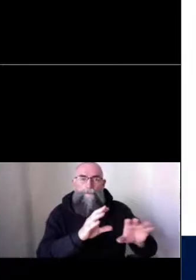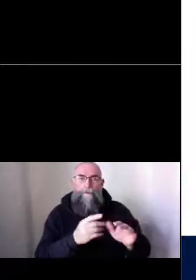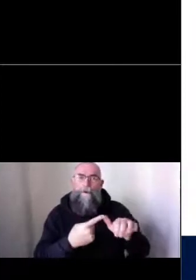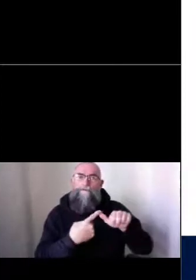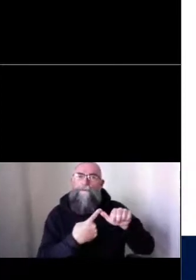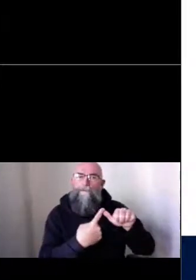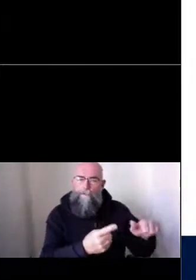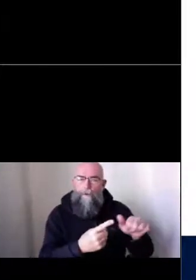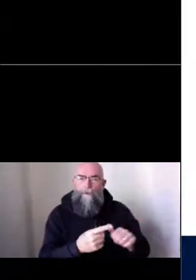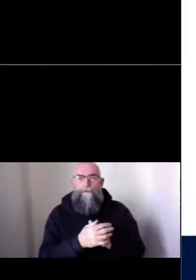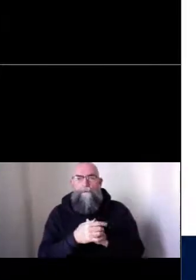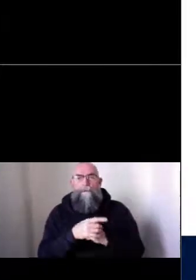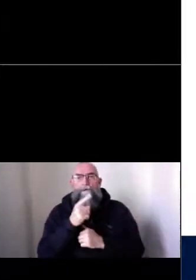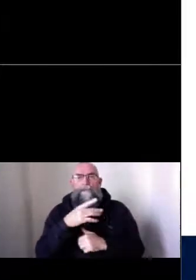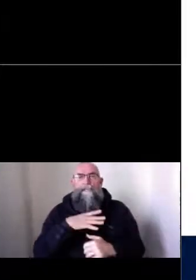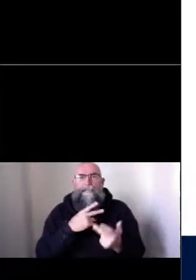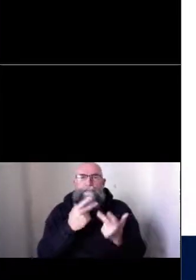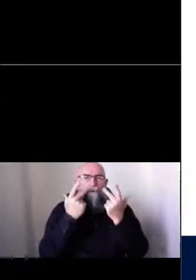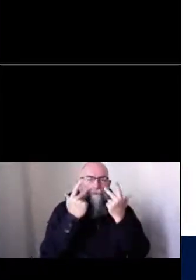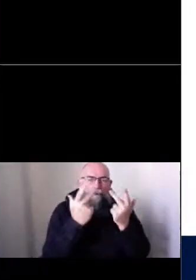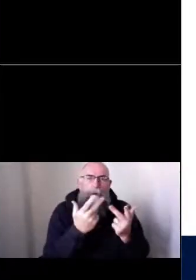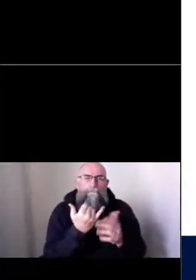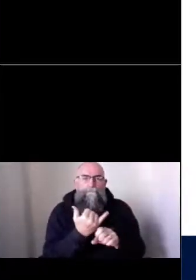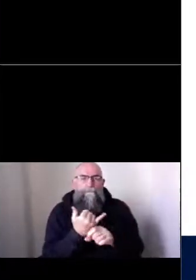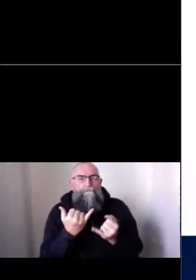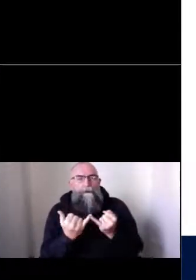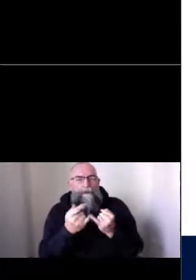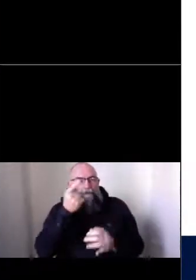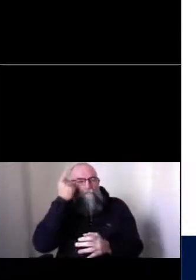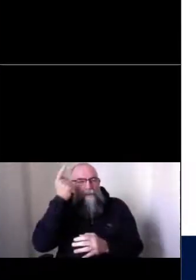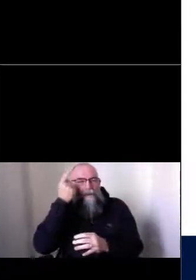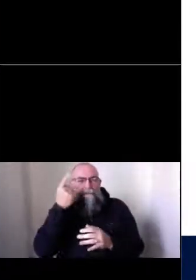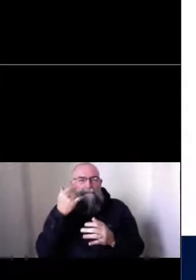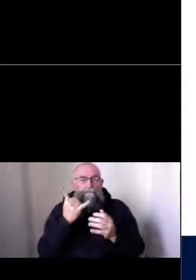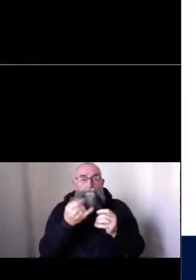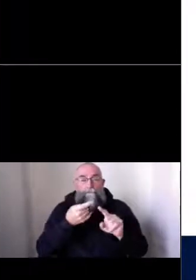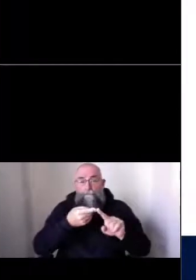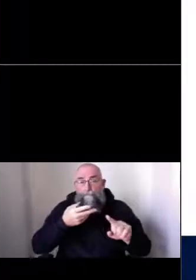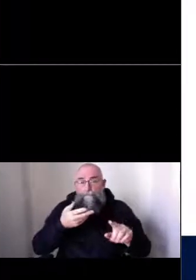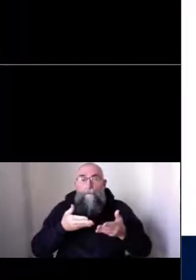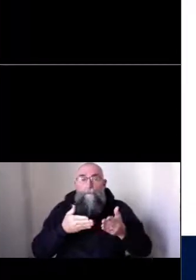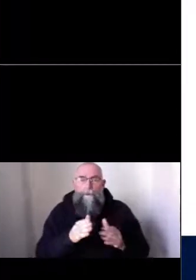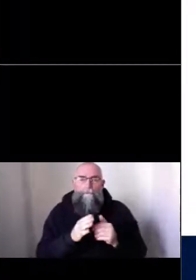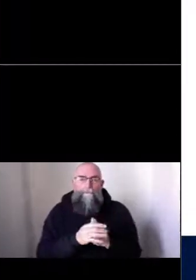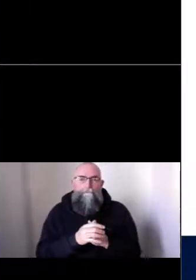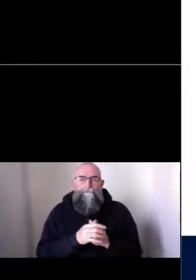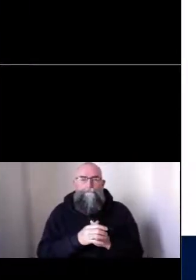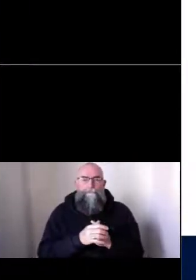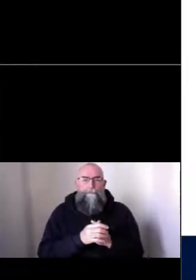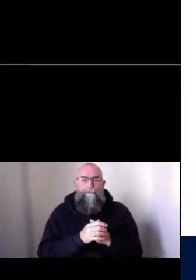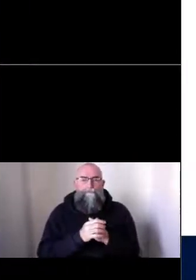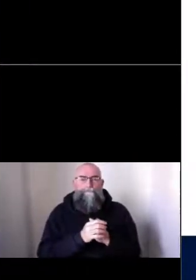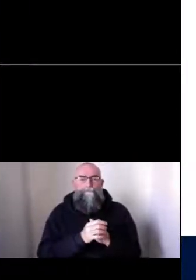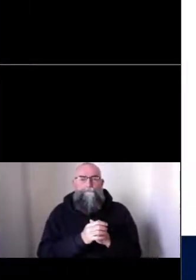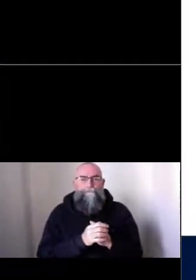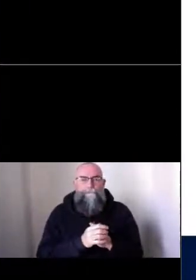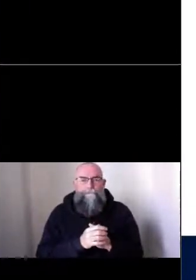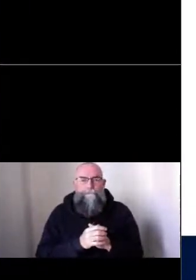creative or succinct way, I definitely recommend checking that one out. Next slide, please.